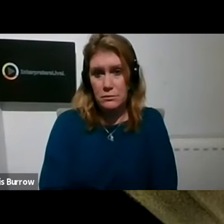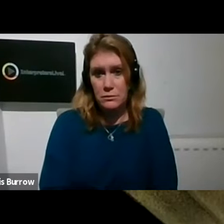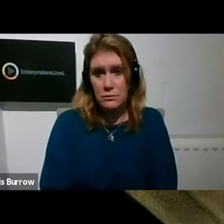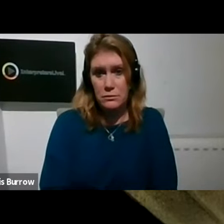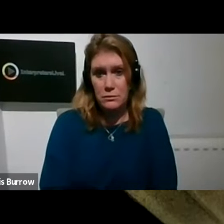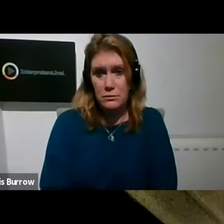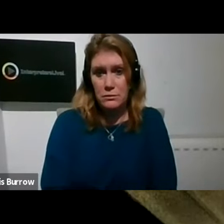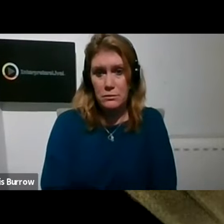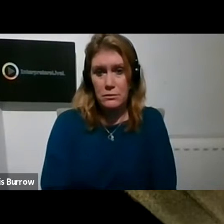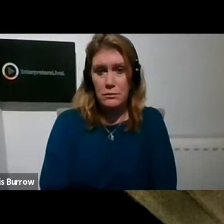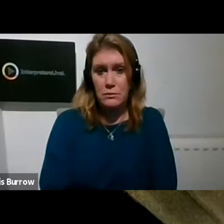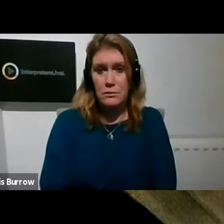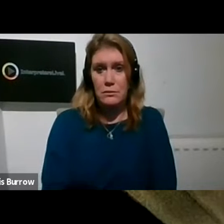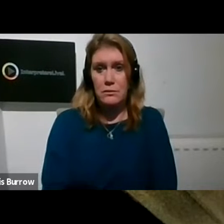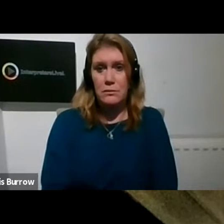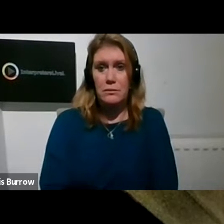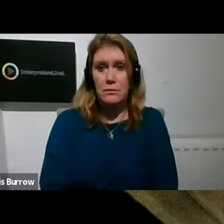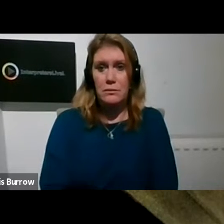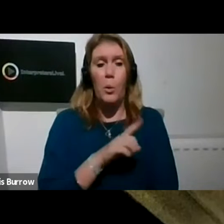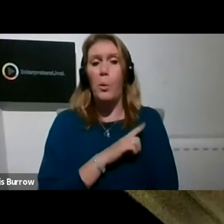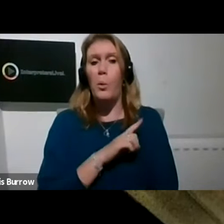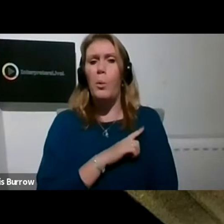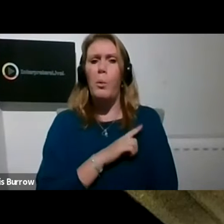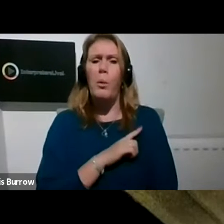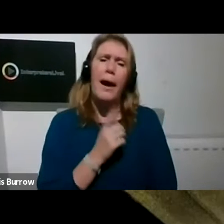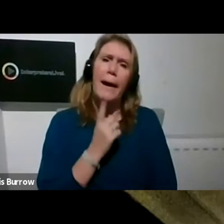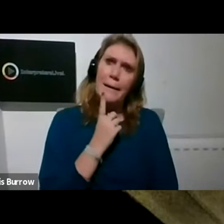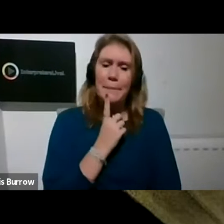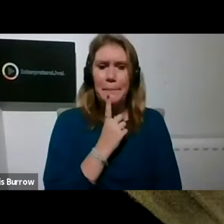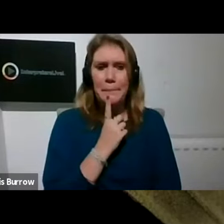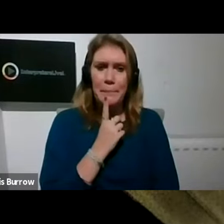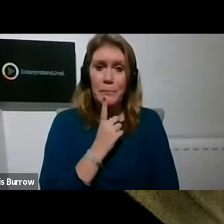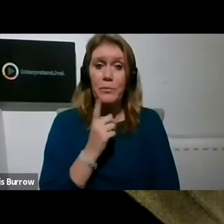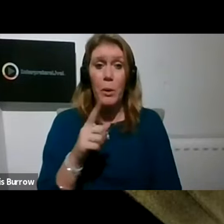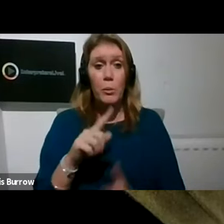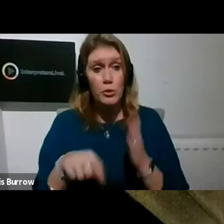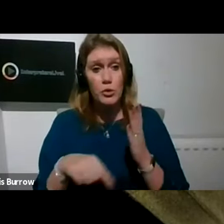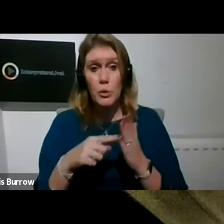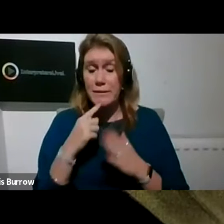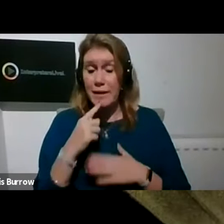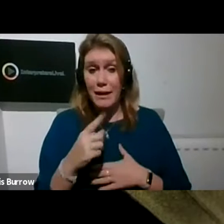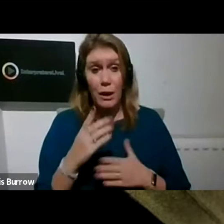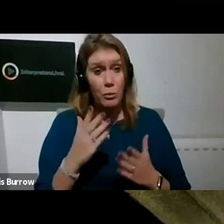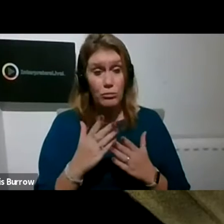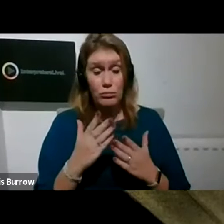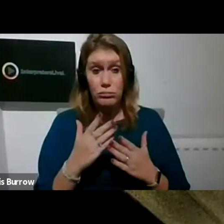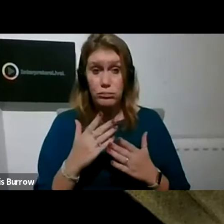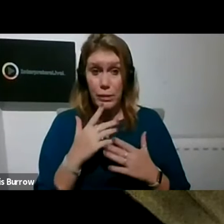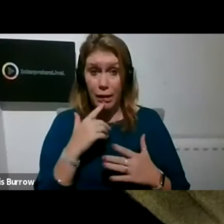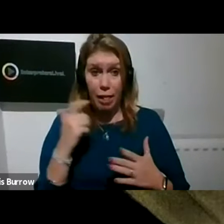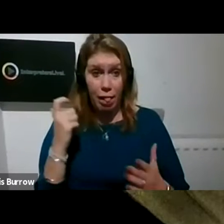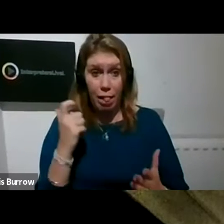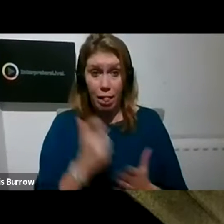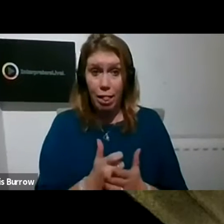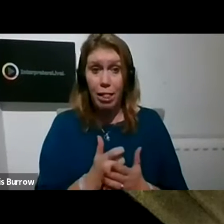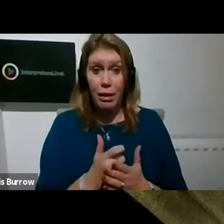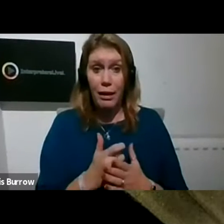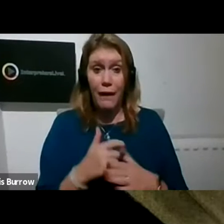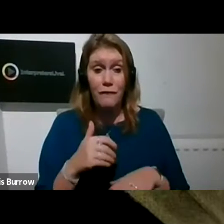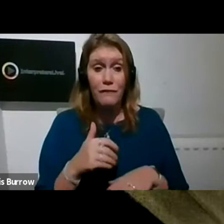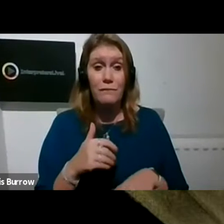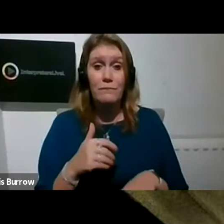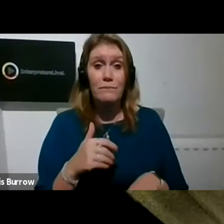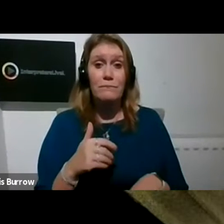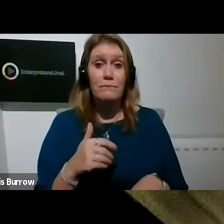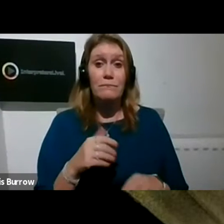Why did we do that? Um, Well, it was certainly very effective. I loved the colours. Well, you can describe